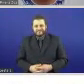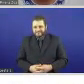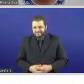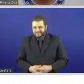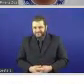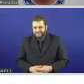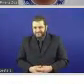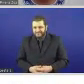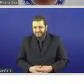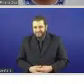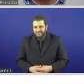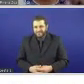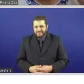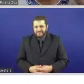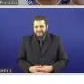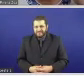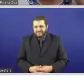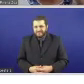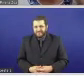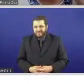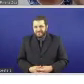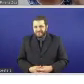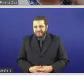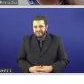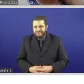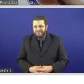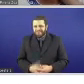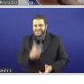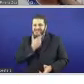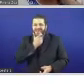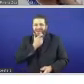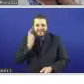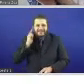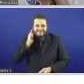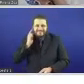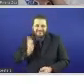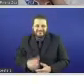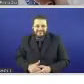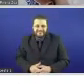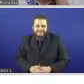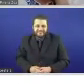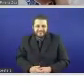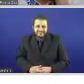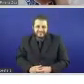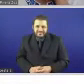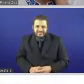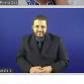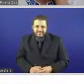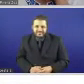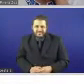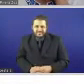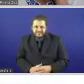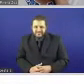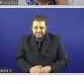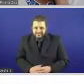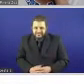certain socioeconomic backgrounds to the expense of other women from less educated or wealthy groups